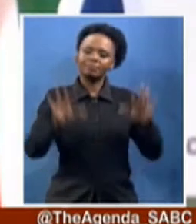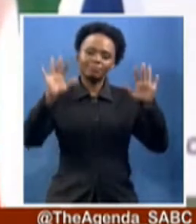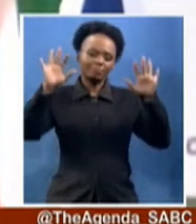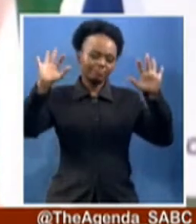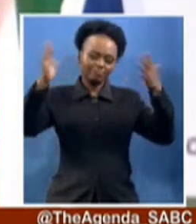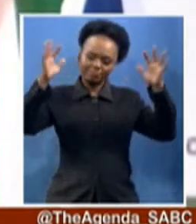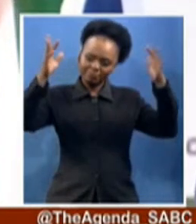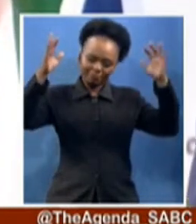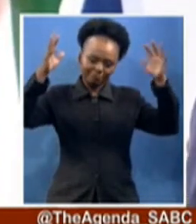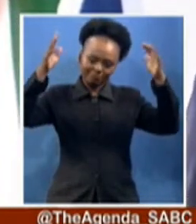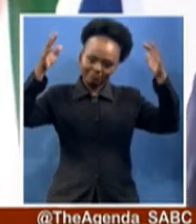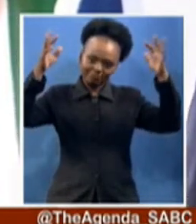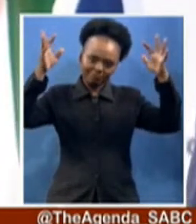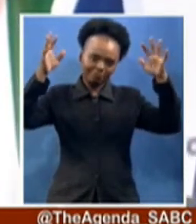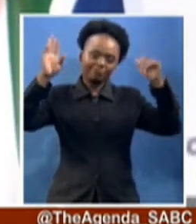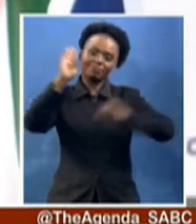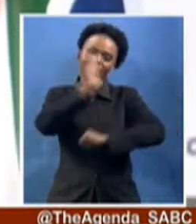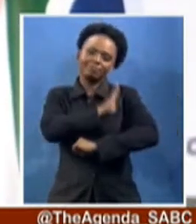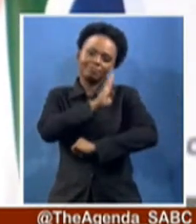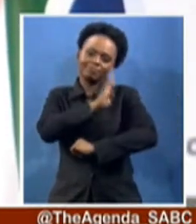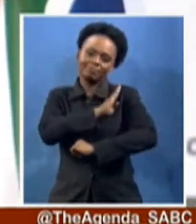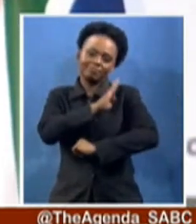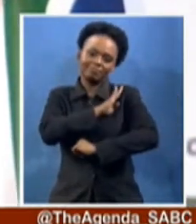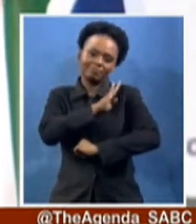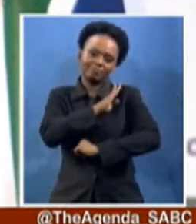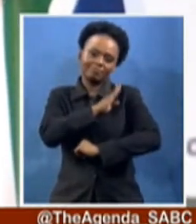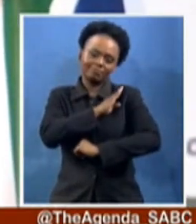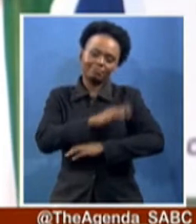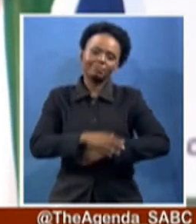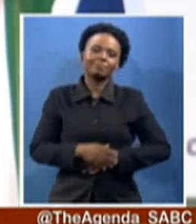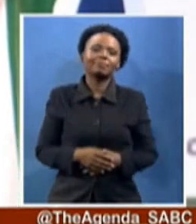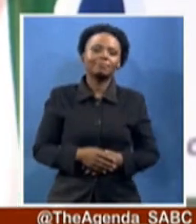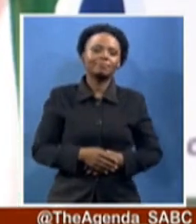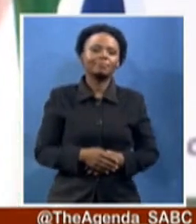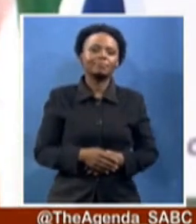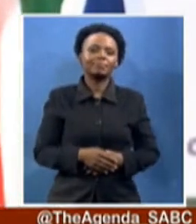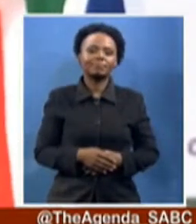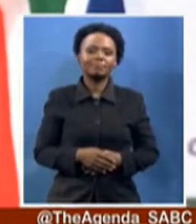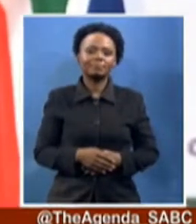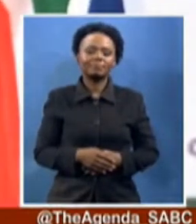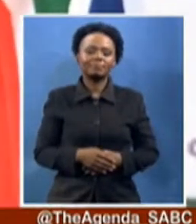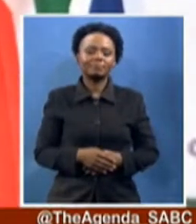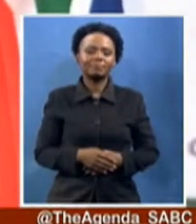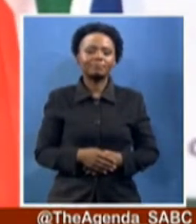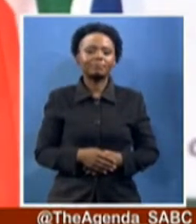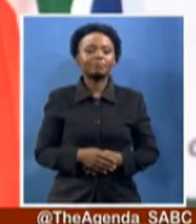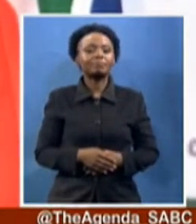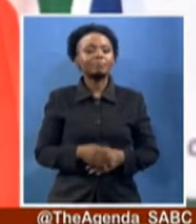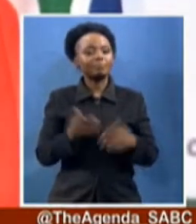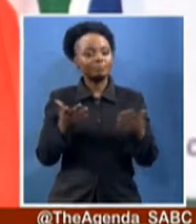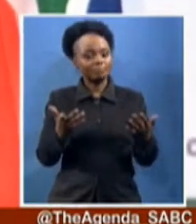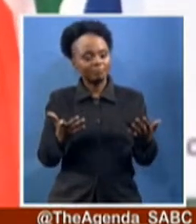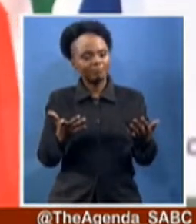Army, in the presence of the Commander-in-Chief of the